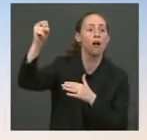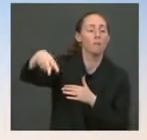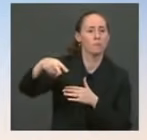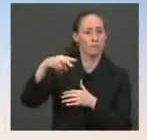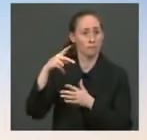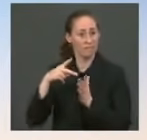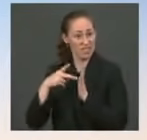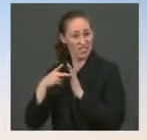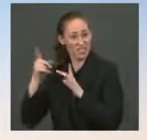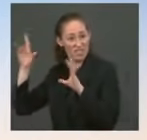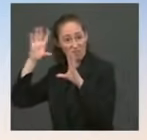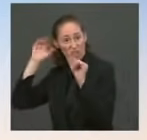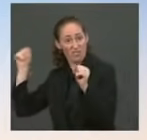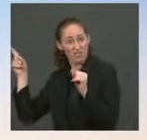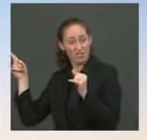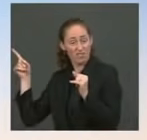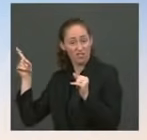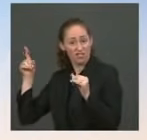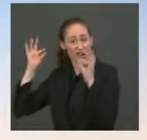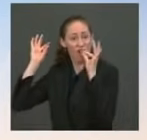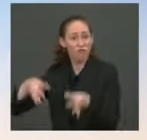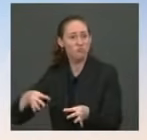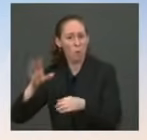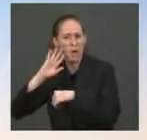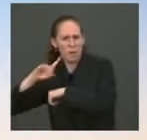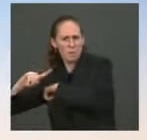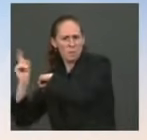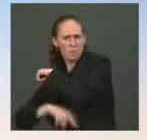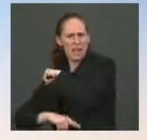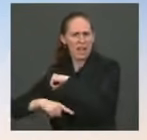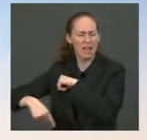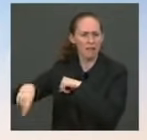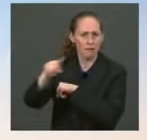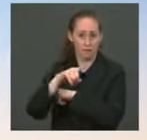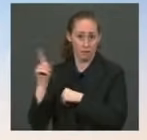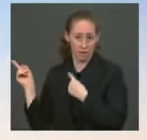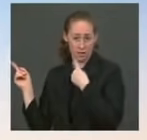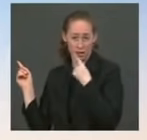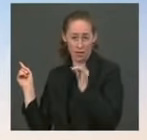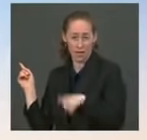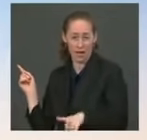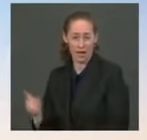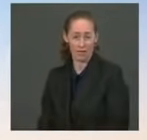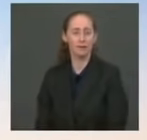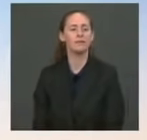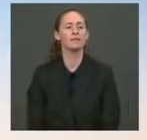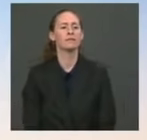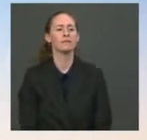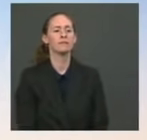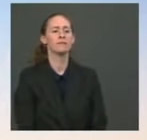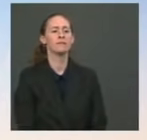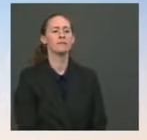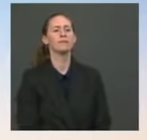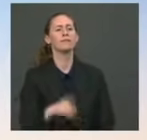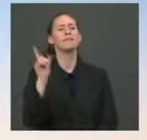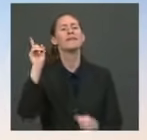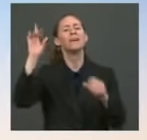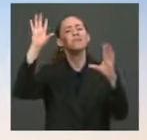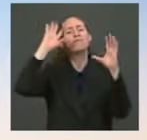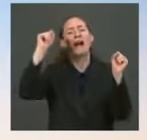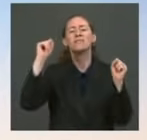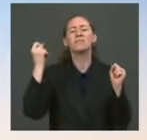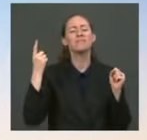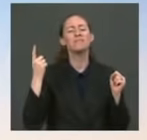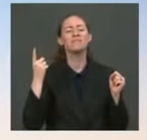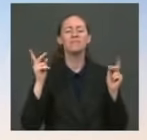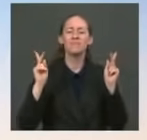"I promise you those people will pay"? I think what you heard from the president is a very human and visceral response to those